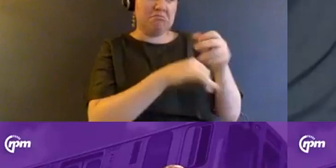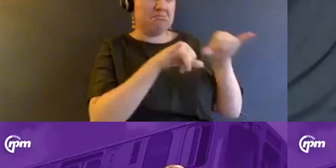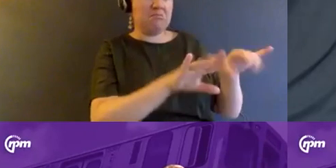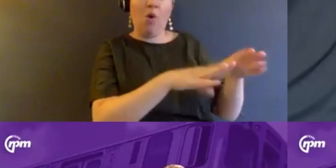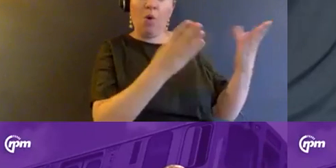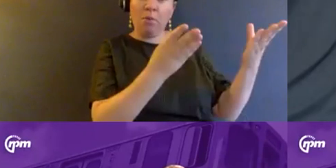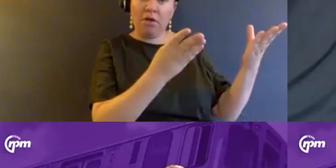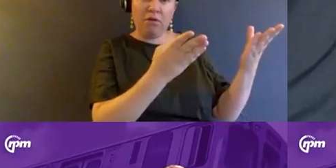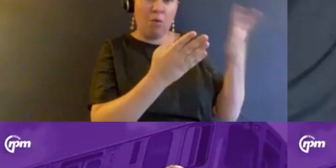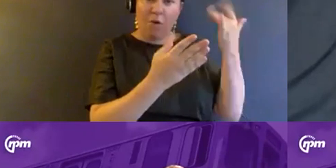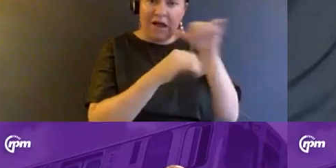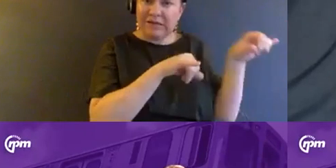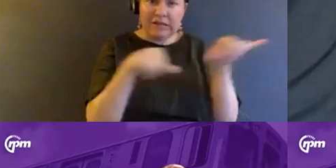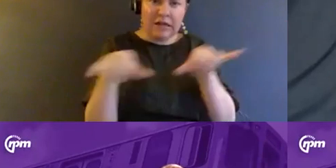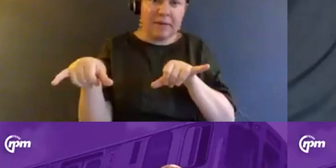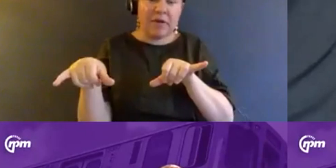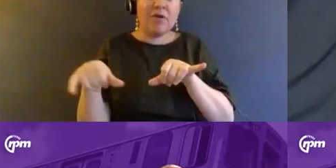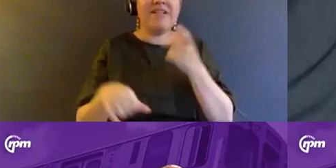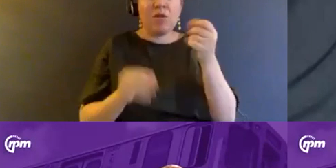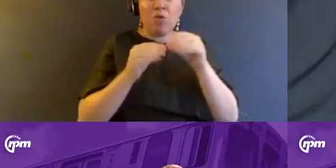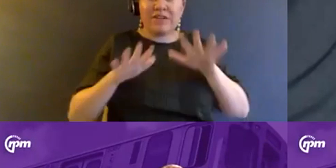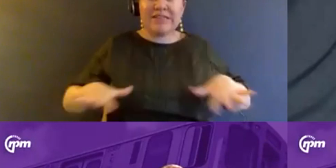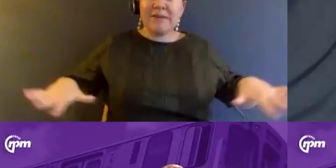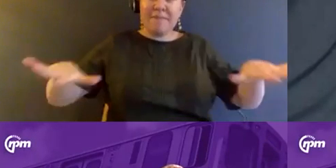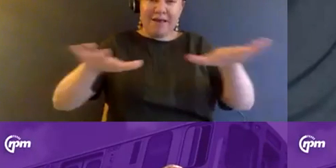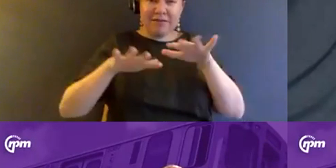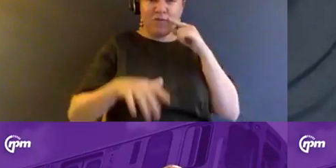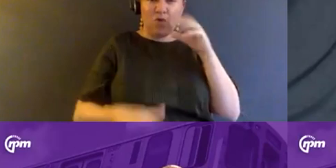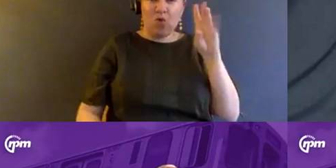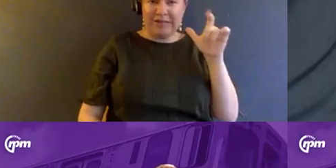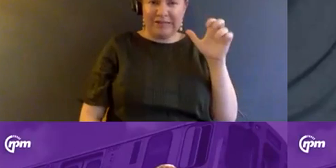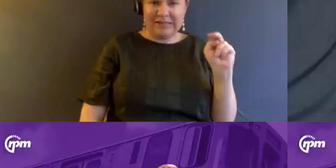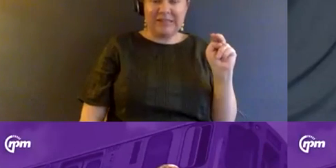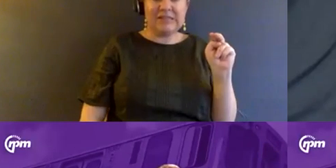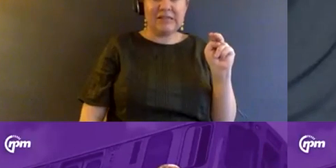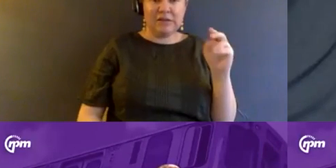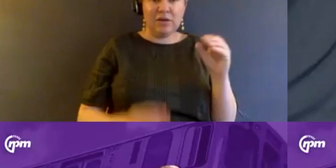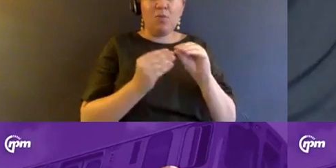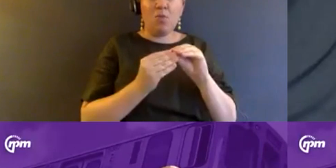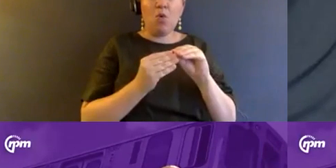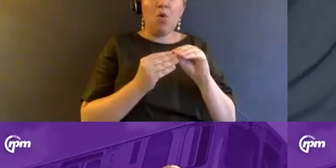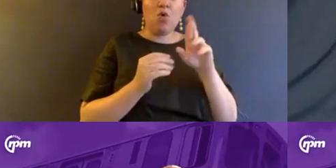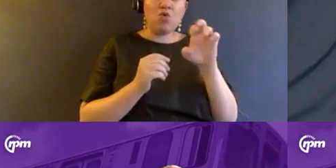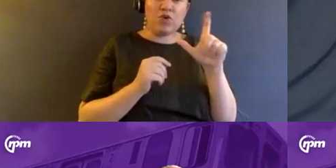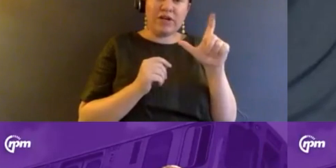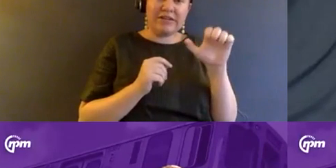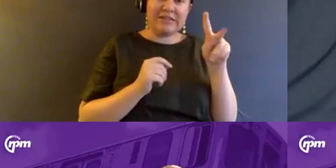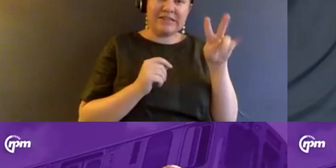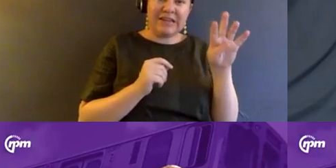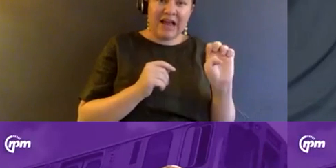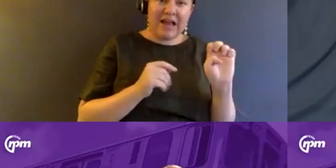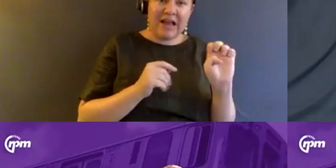question. Wilson, we had a little more space at Wilson, a little more real estate to do a gradual